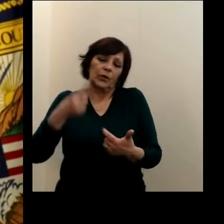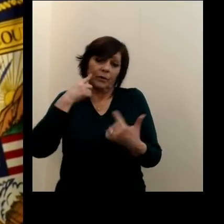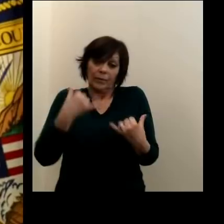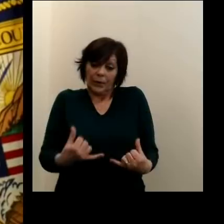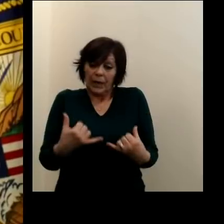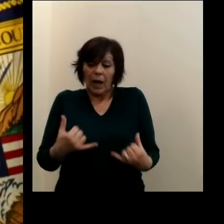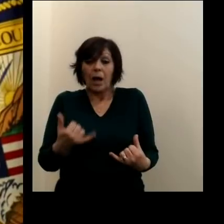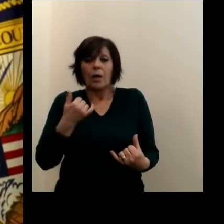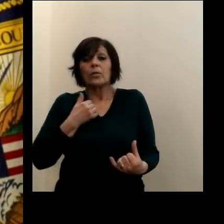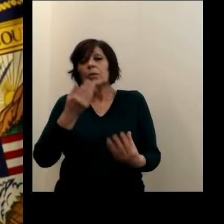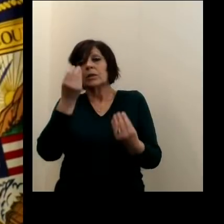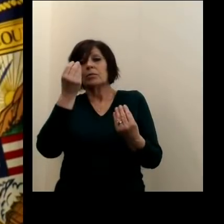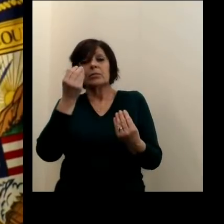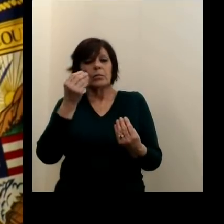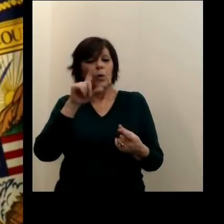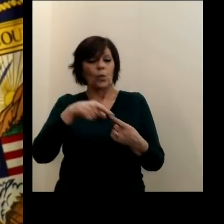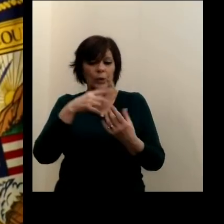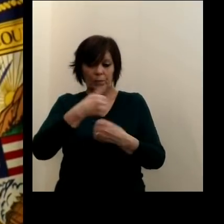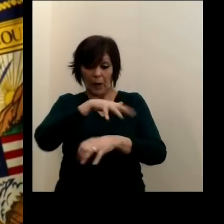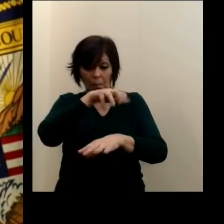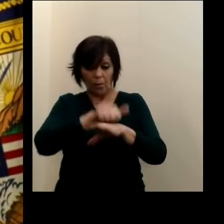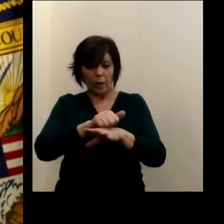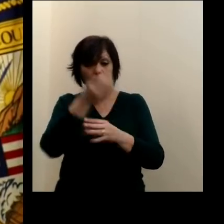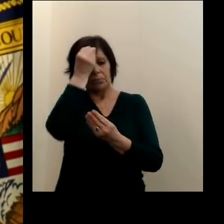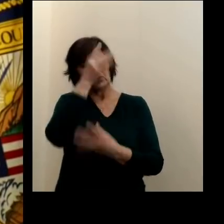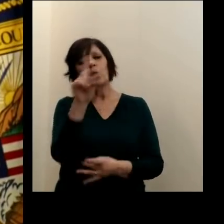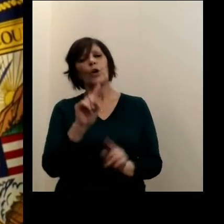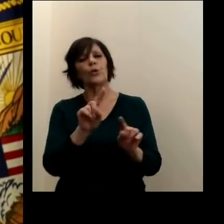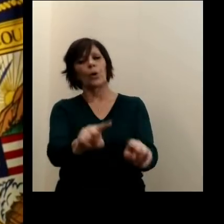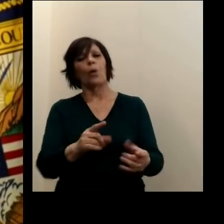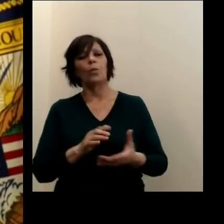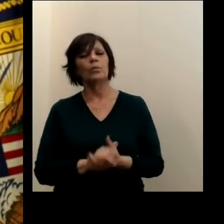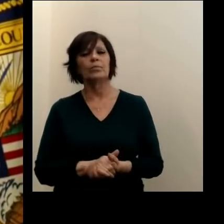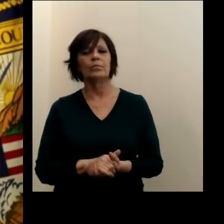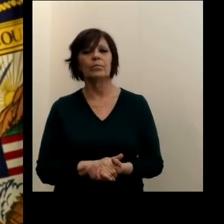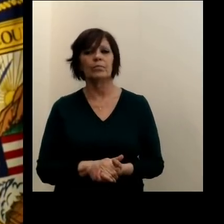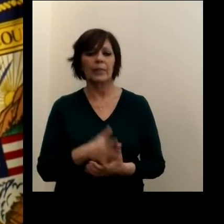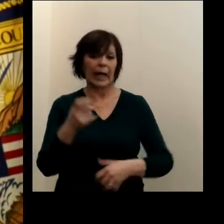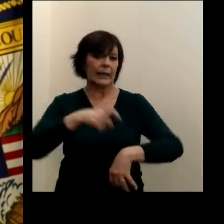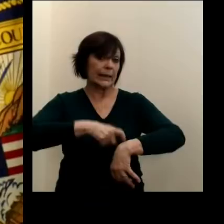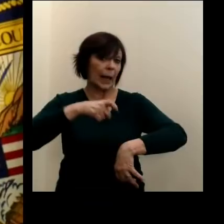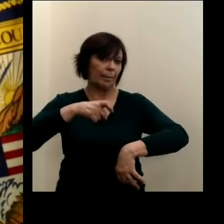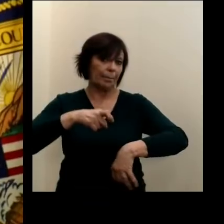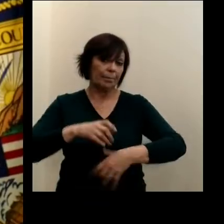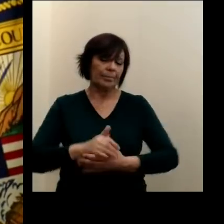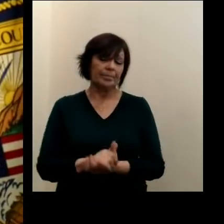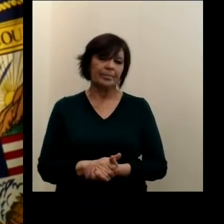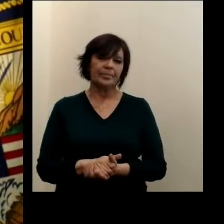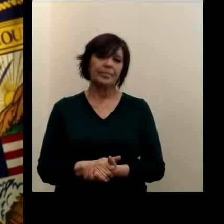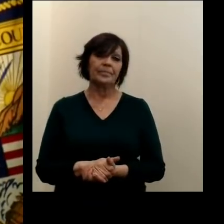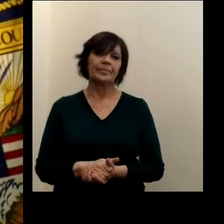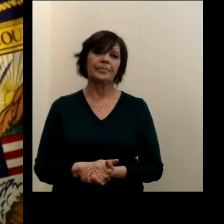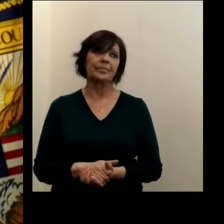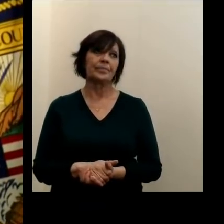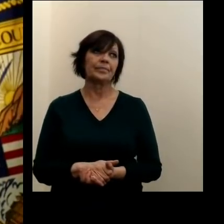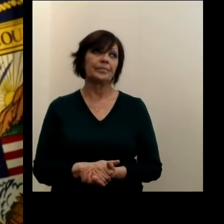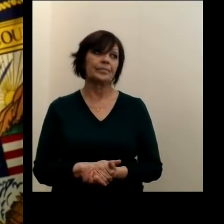we are notifying the individuals who actually have an appointment of the location and the time, because they have to come at a particular time.